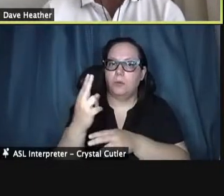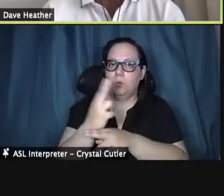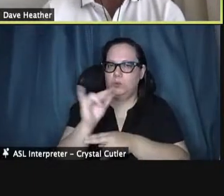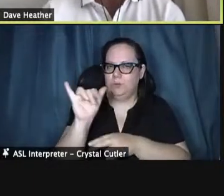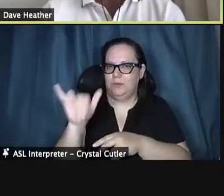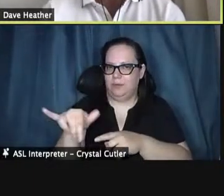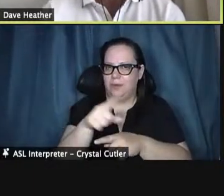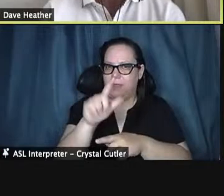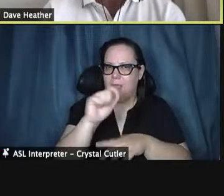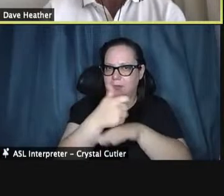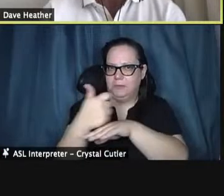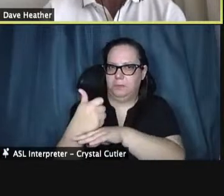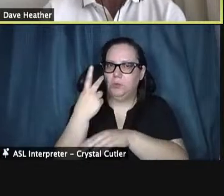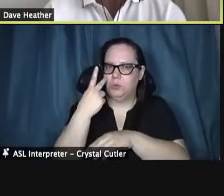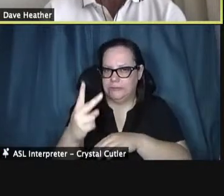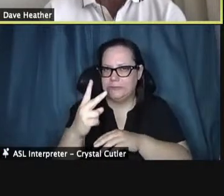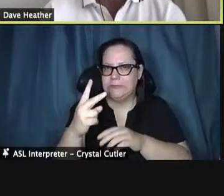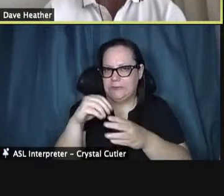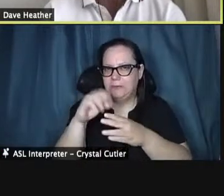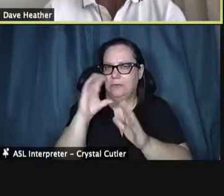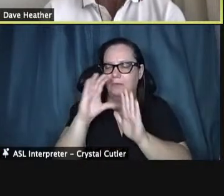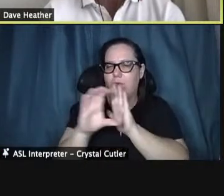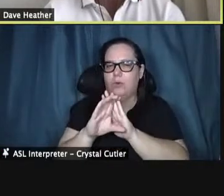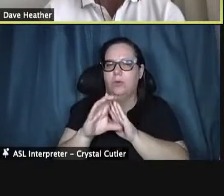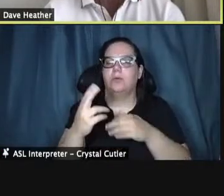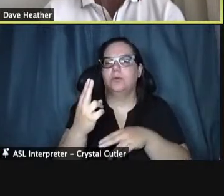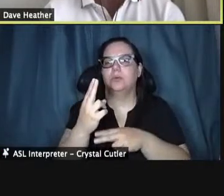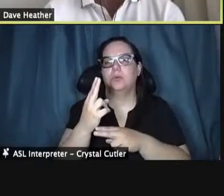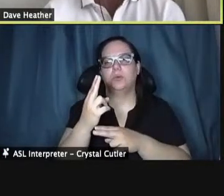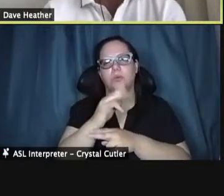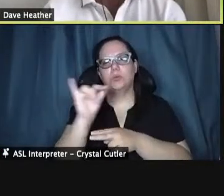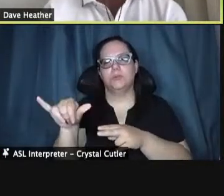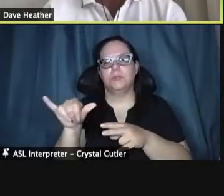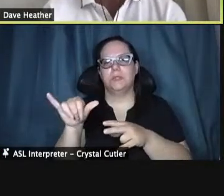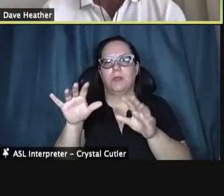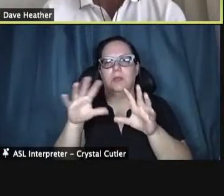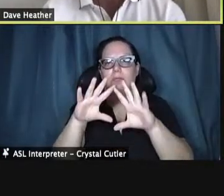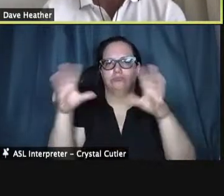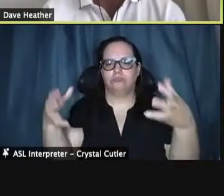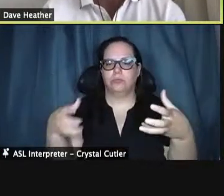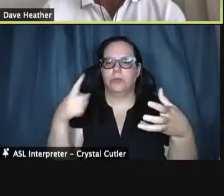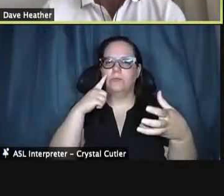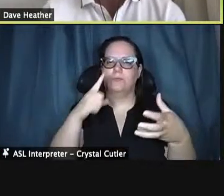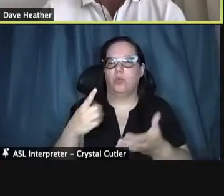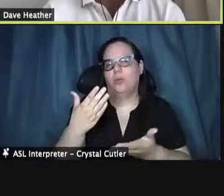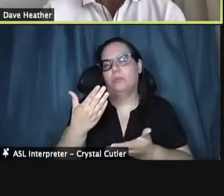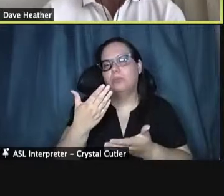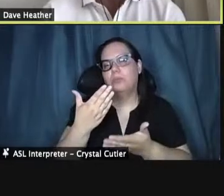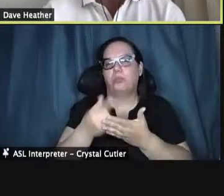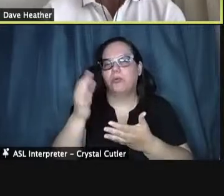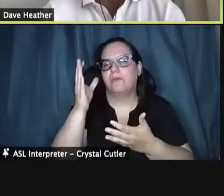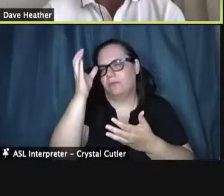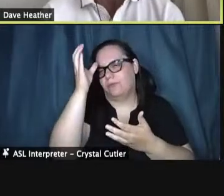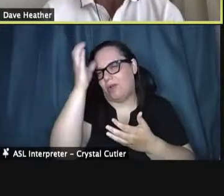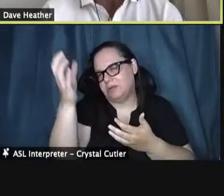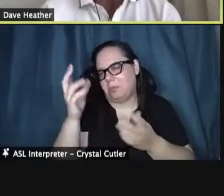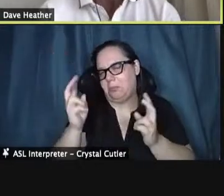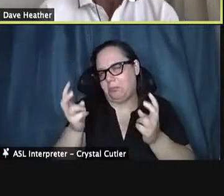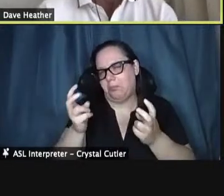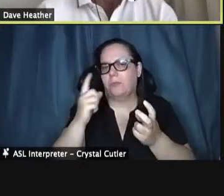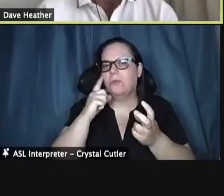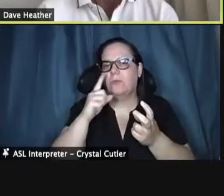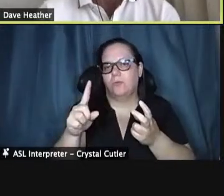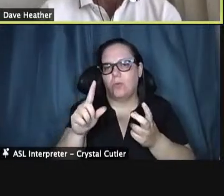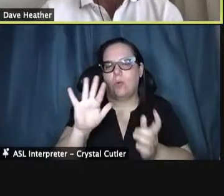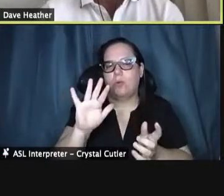see in the photograph to basically do a proof of concept, let's say, of the evolved